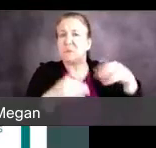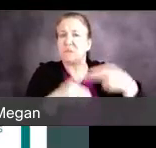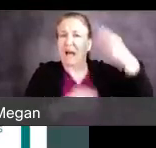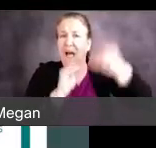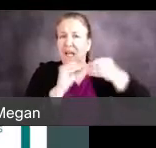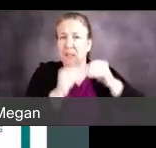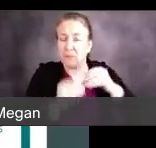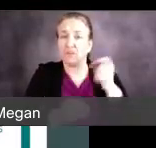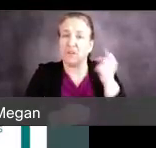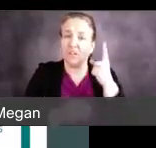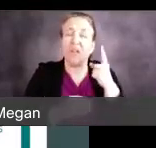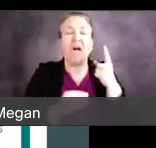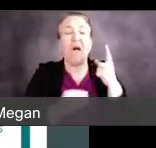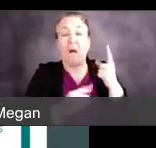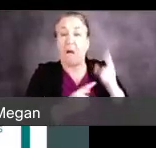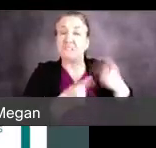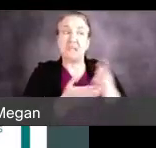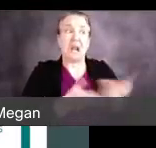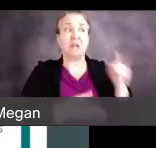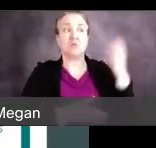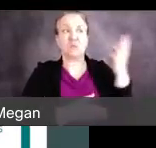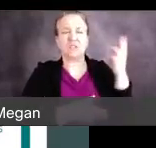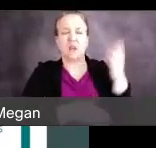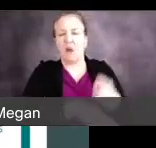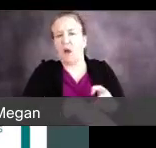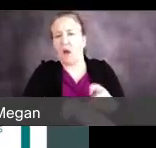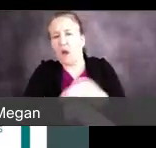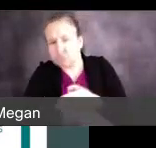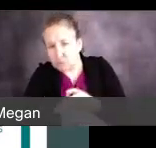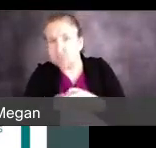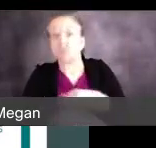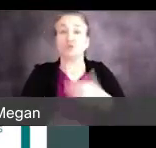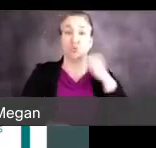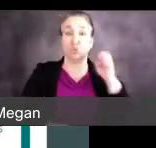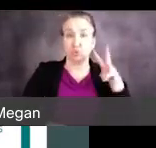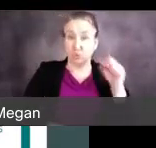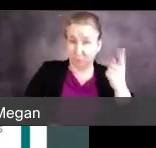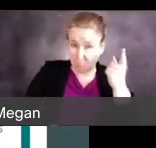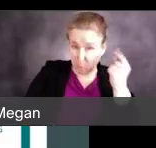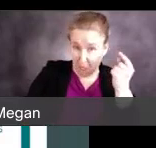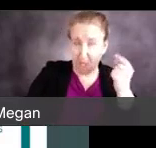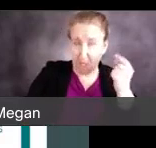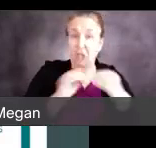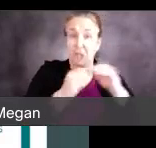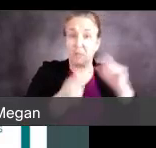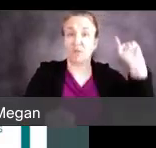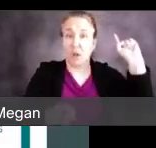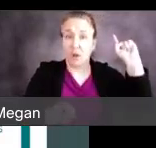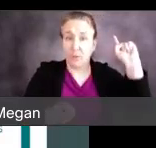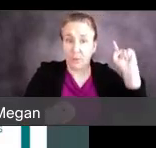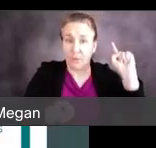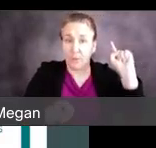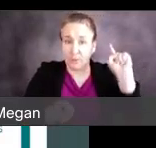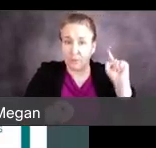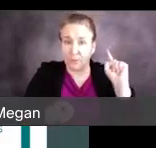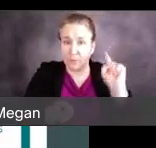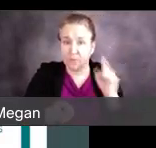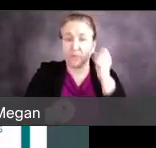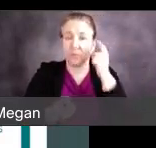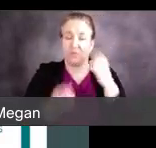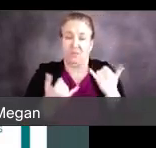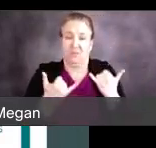have improved since last Wednesday. So the good news is they continue in a steady downward trend.